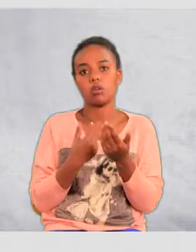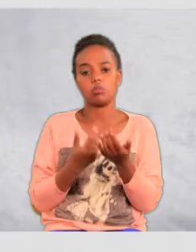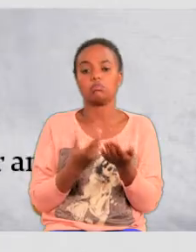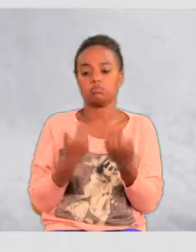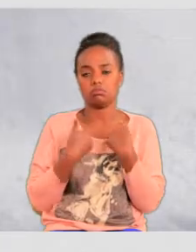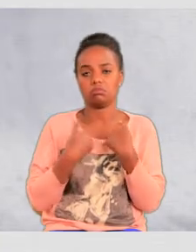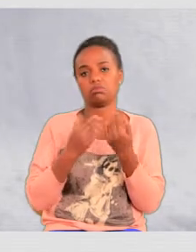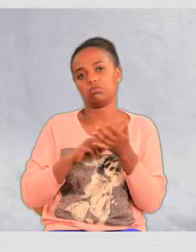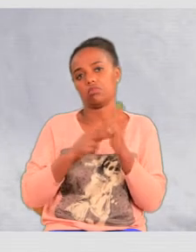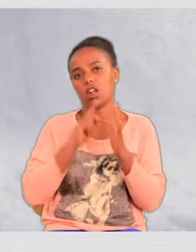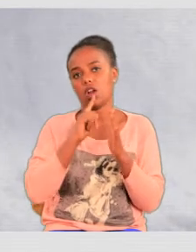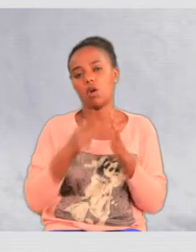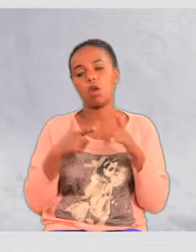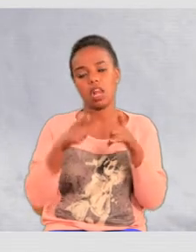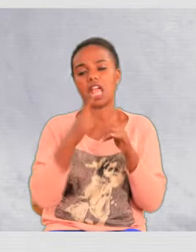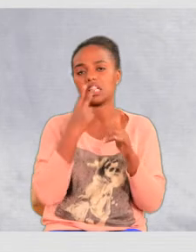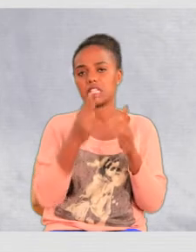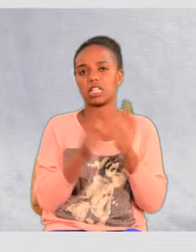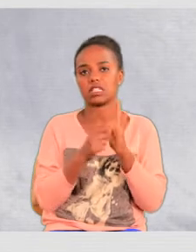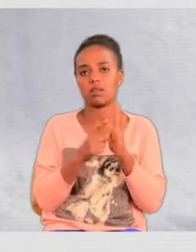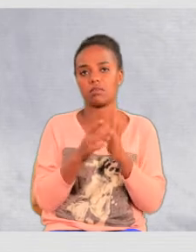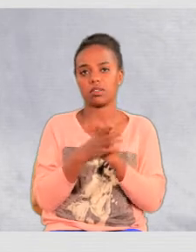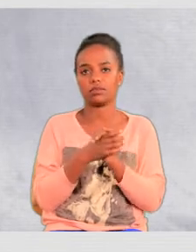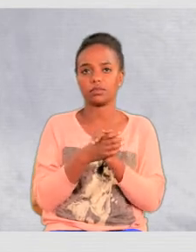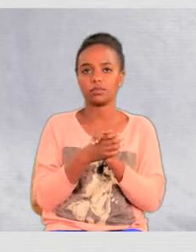exists. Now let's see example for this.